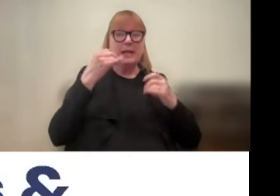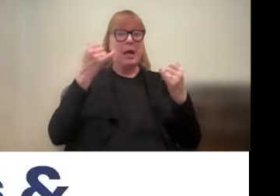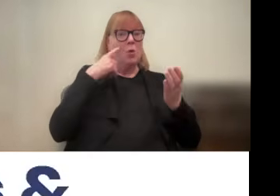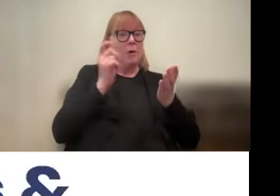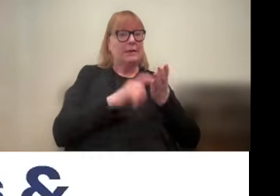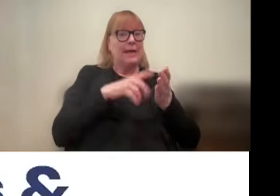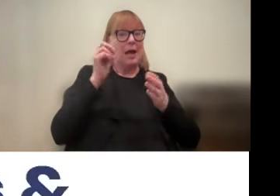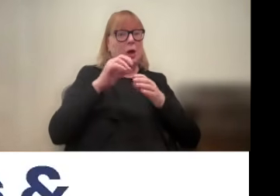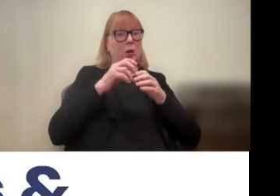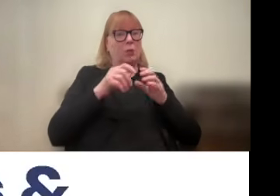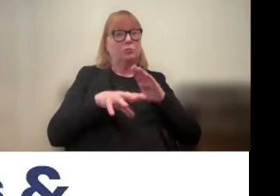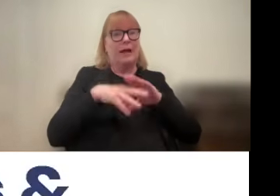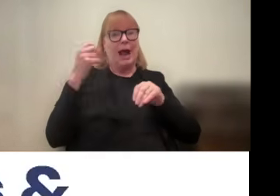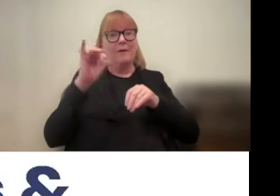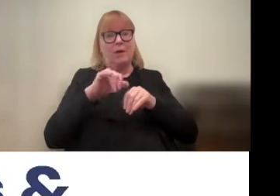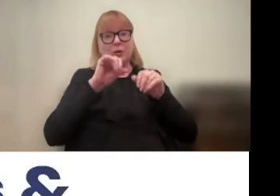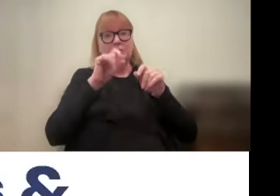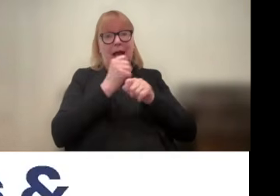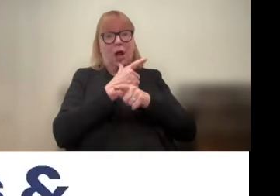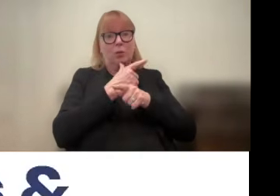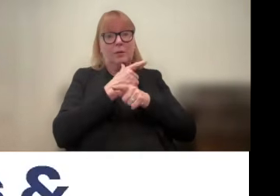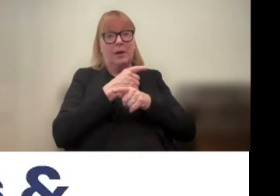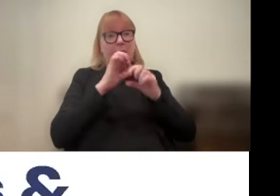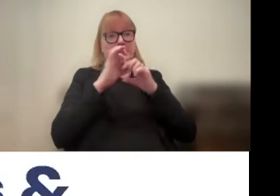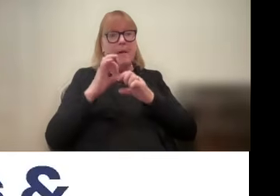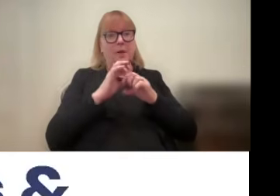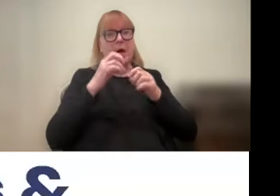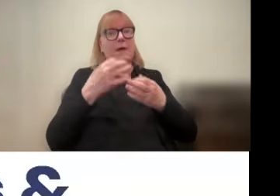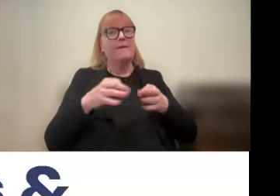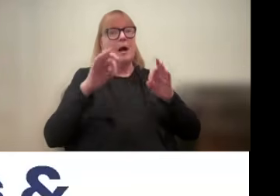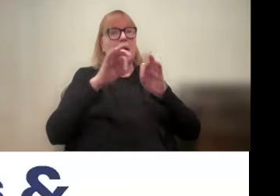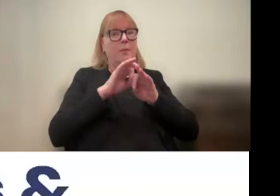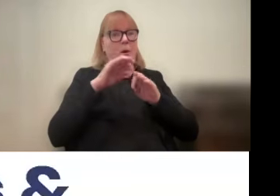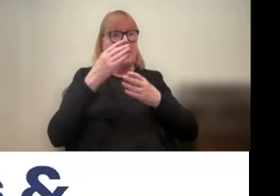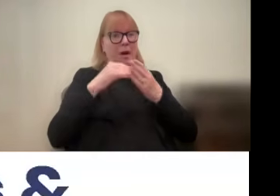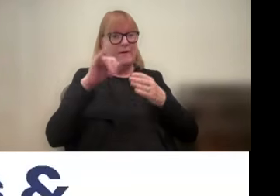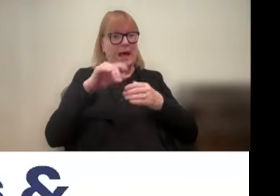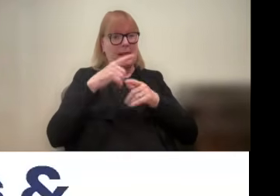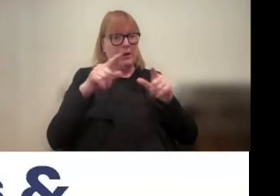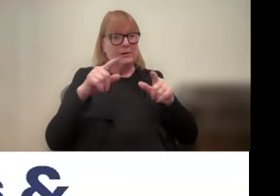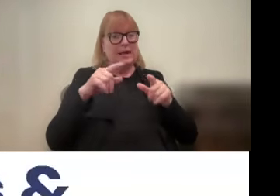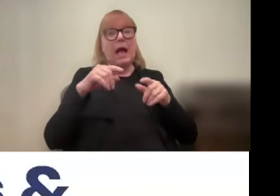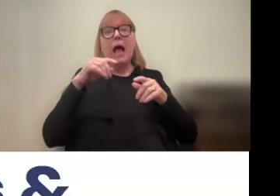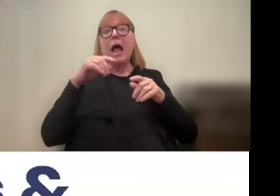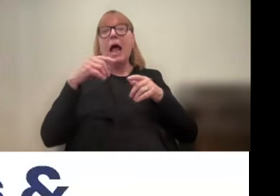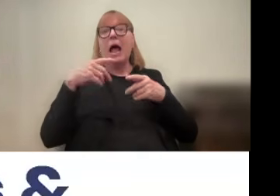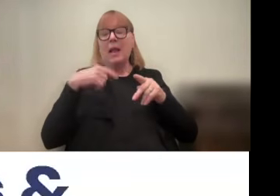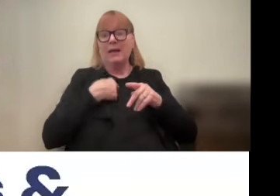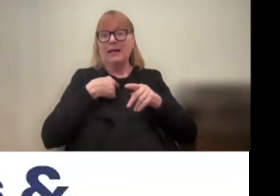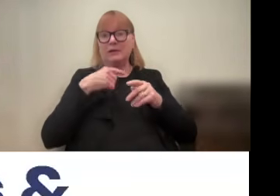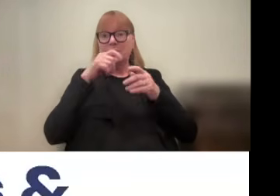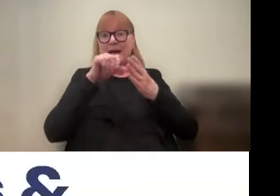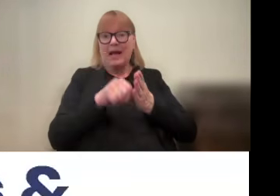Recognizing and breaking out of these algorithmic bubbles is a vital part of this literacy. enabling us to access diverse